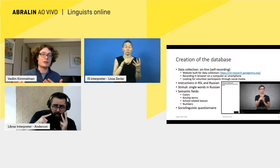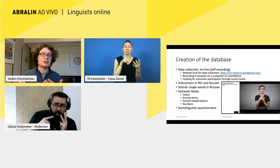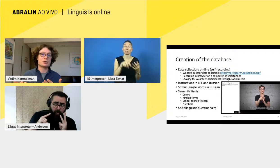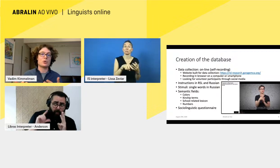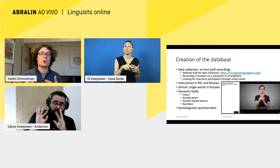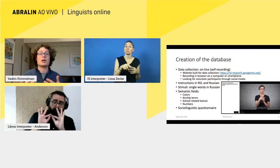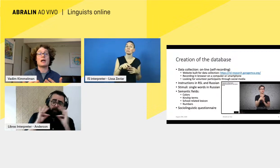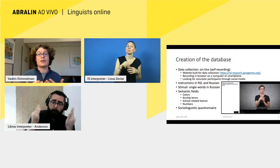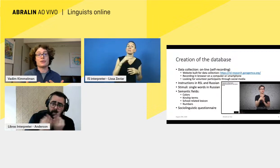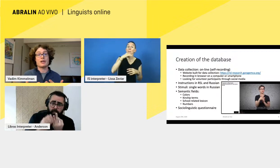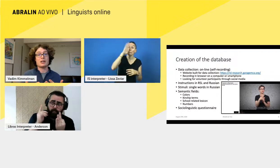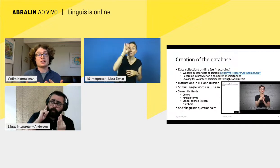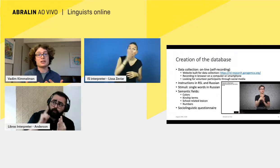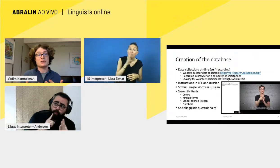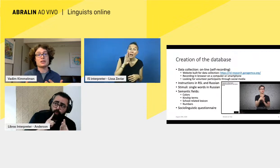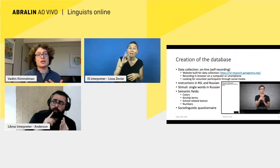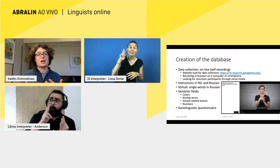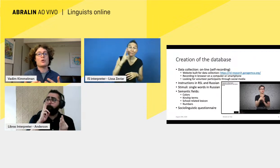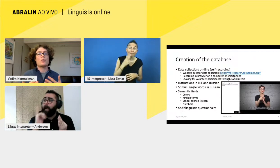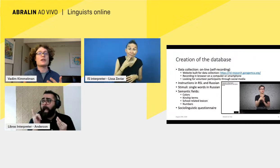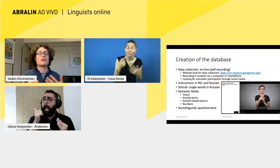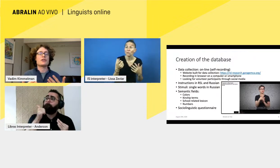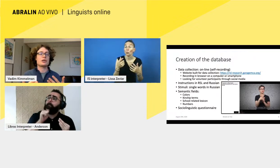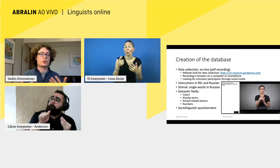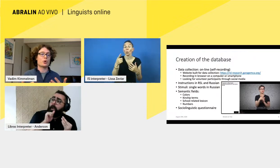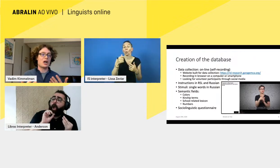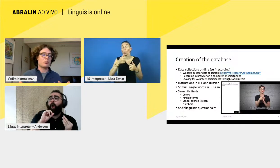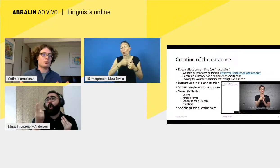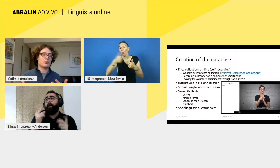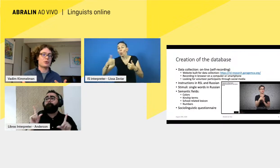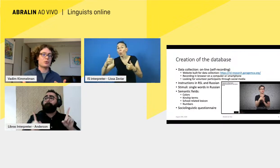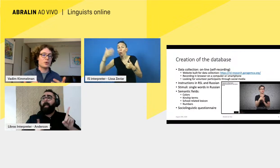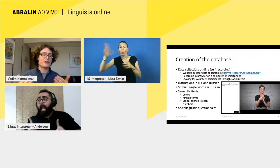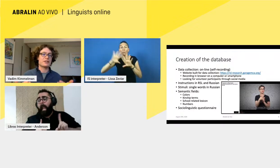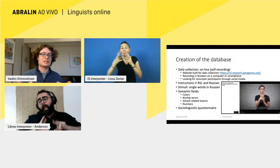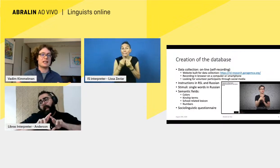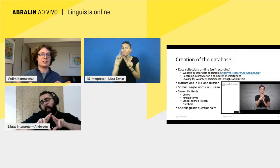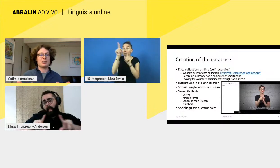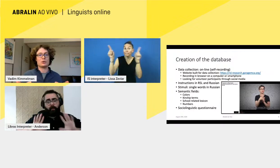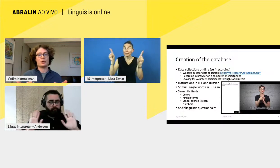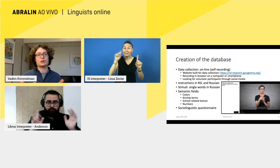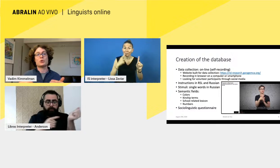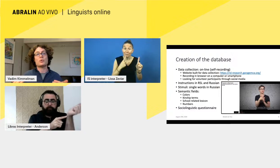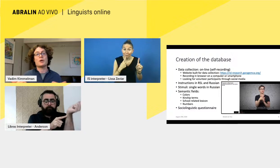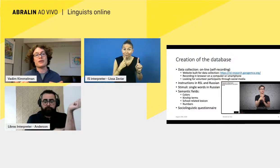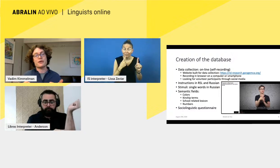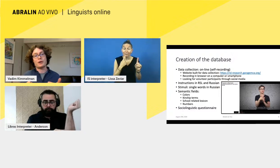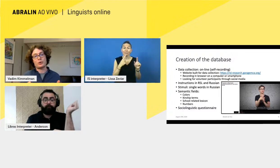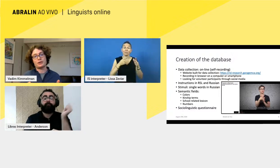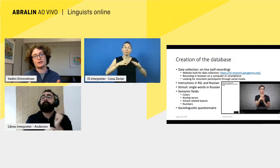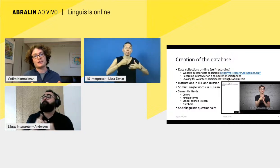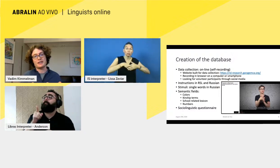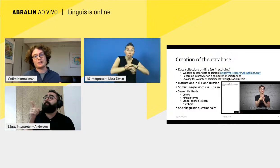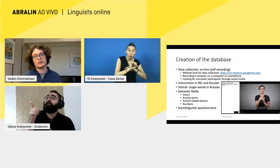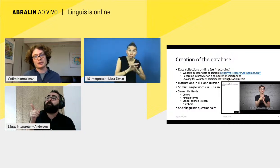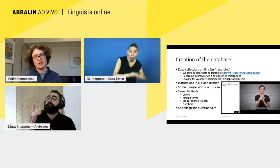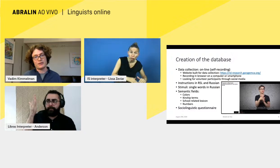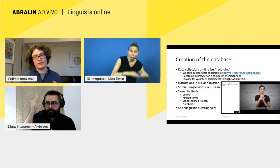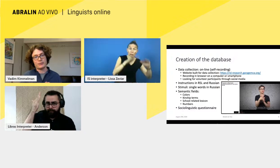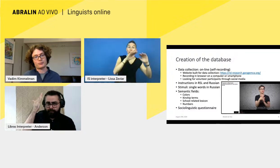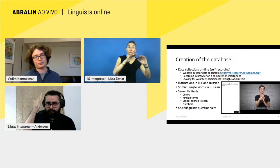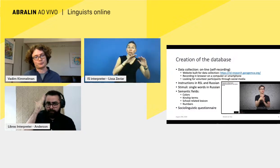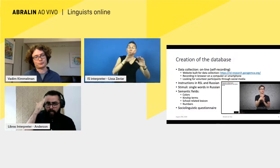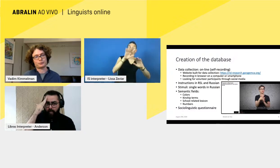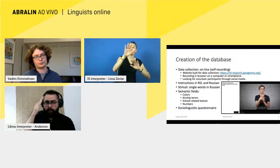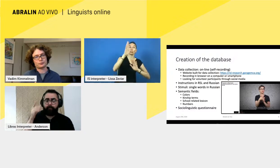signing parents or other relatives, whether they grew up with sign language or whether they learned it later in